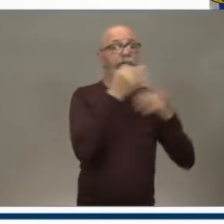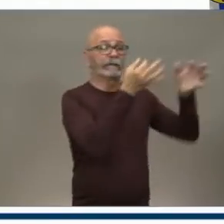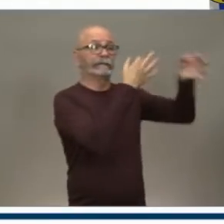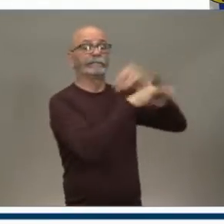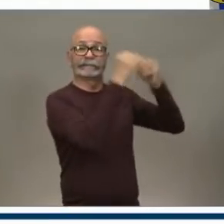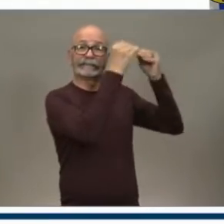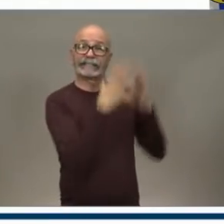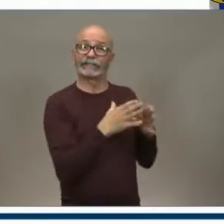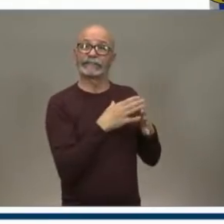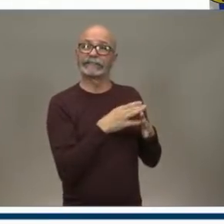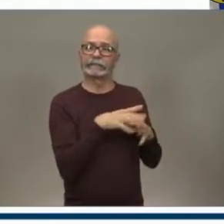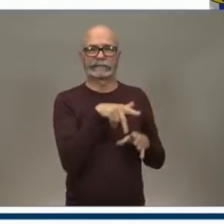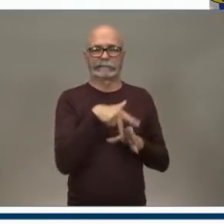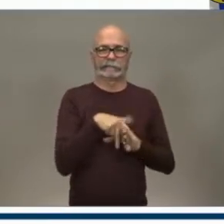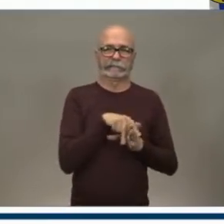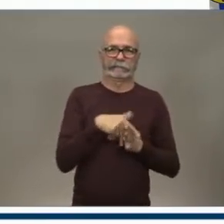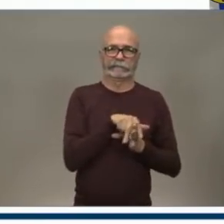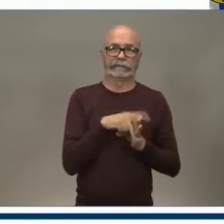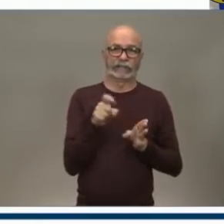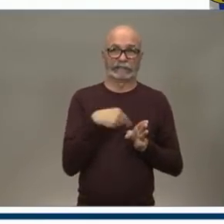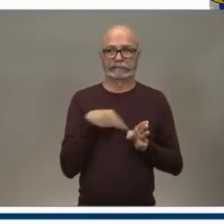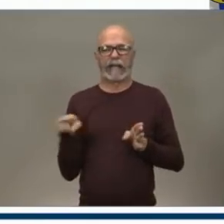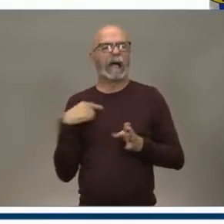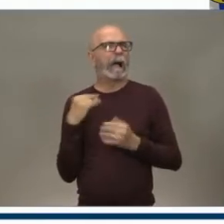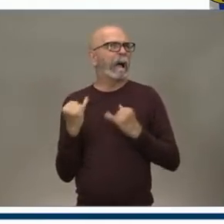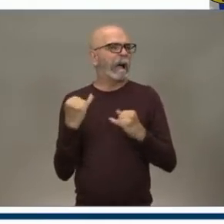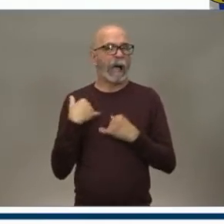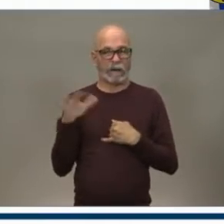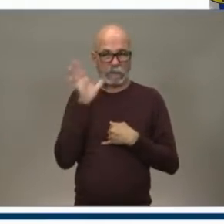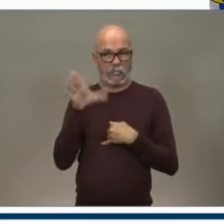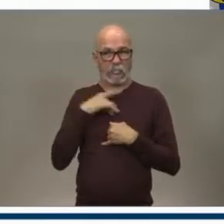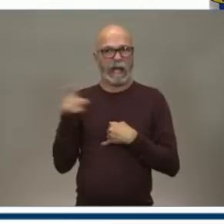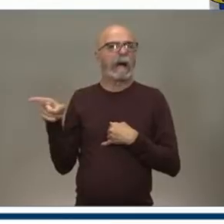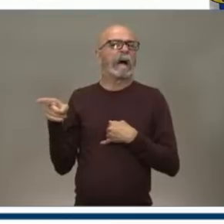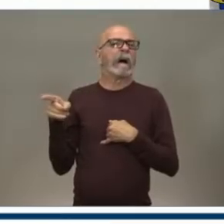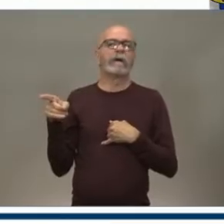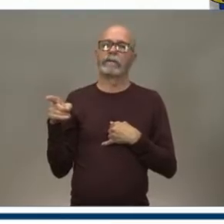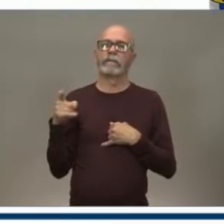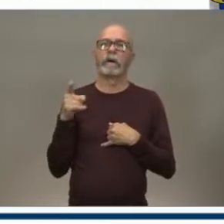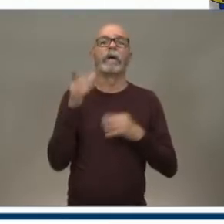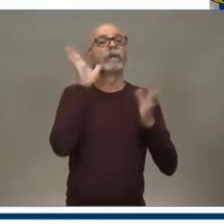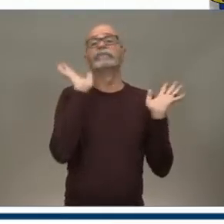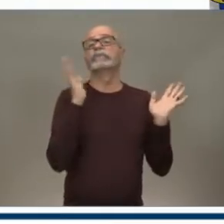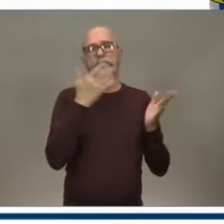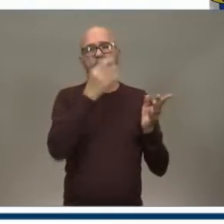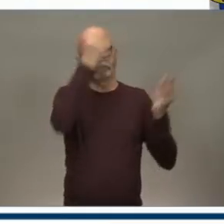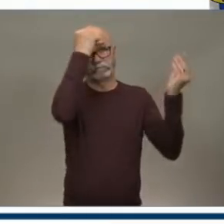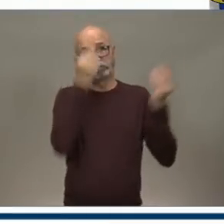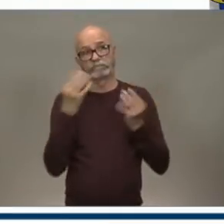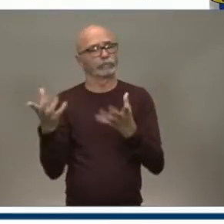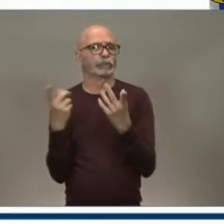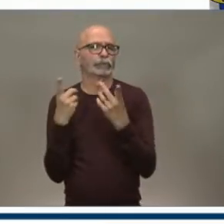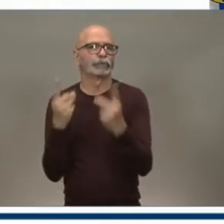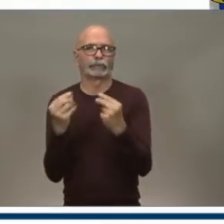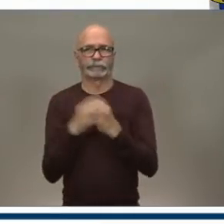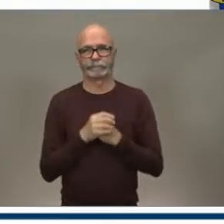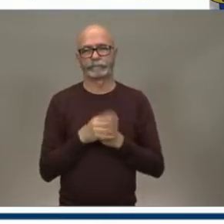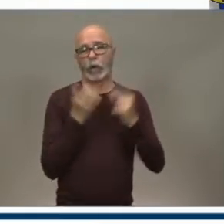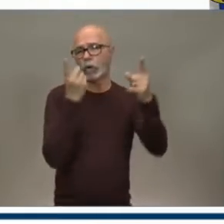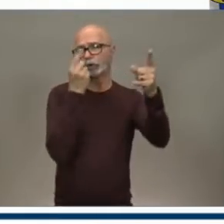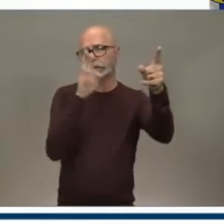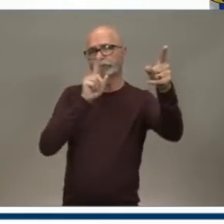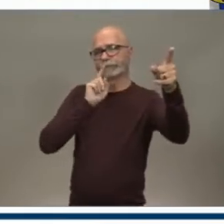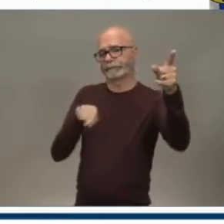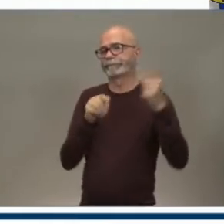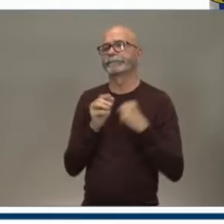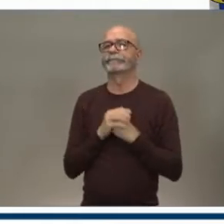that school, about whether or not they ought to be concerned to go in there? Well, I'll answer first. I mean, they're